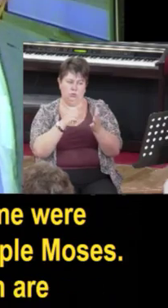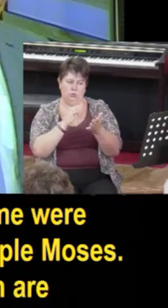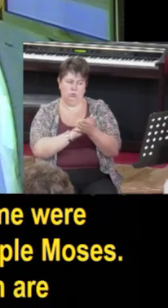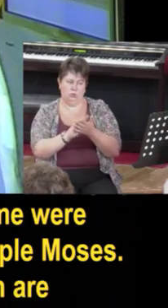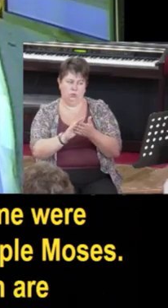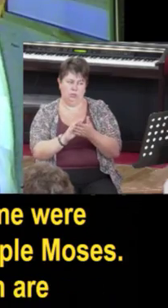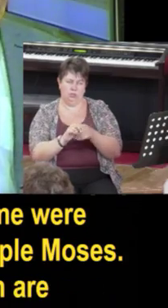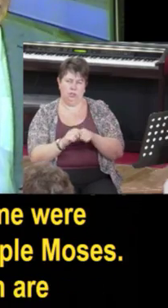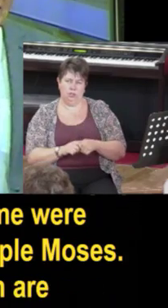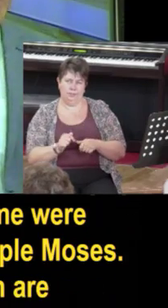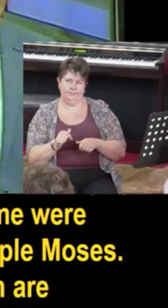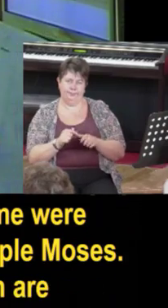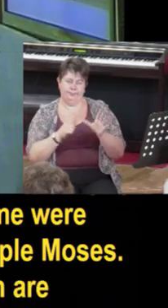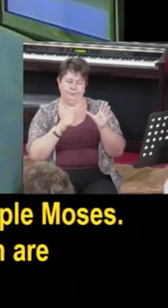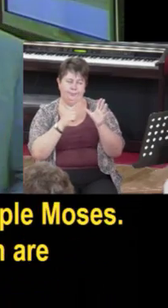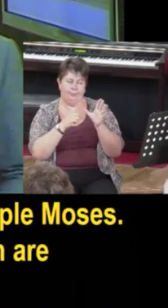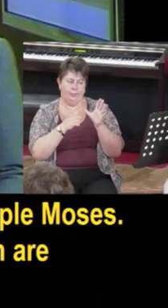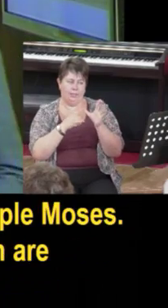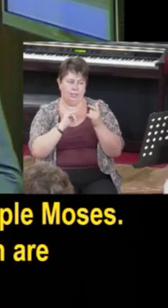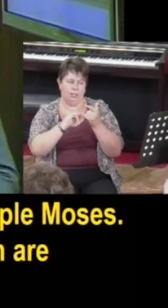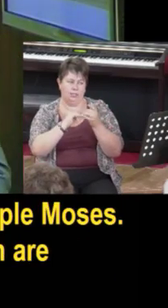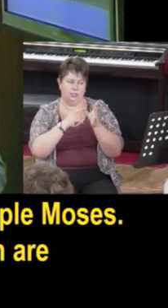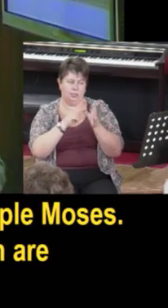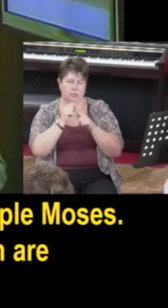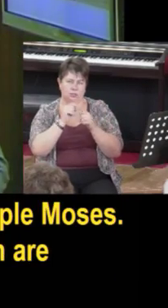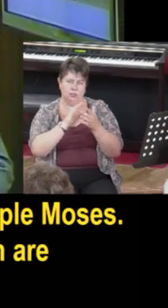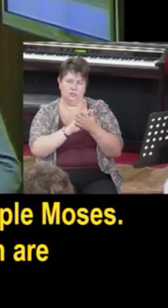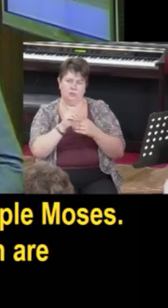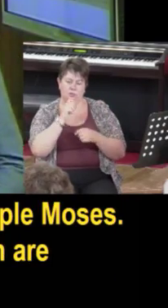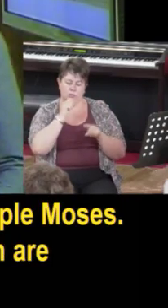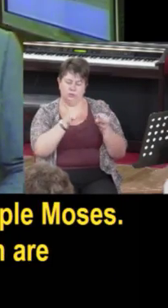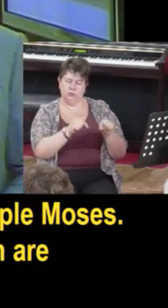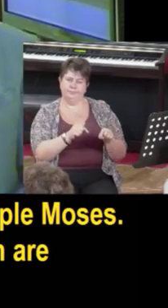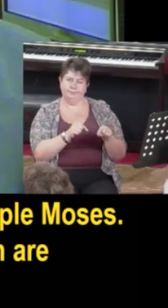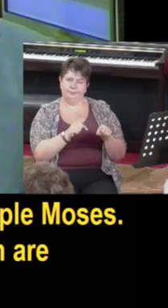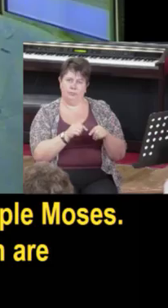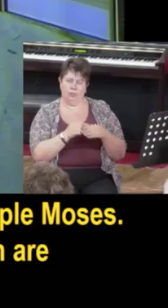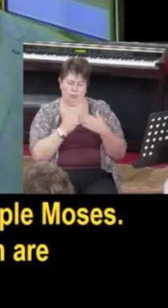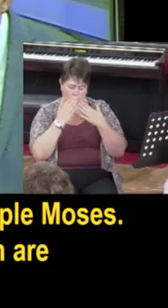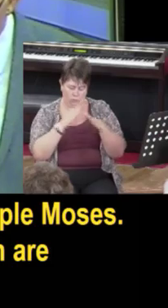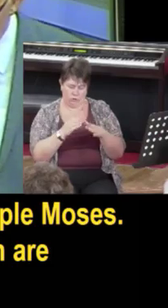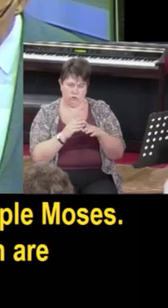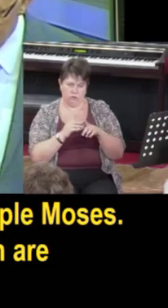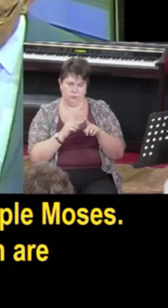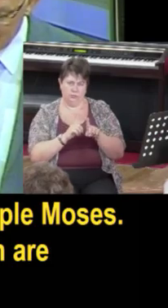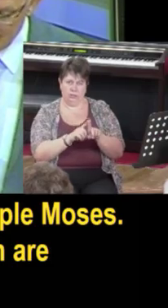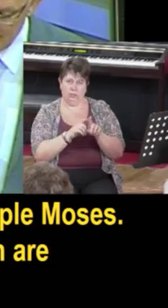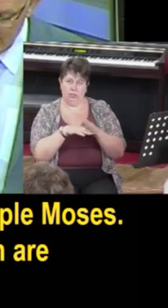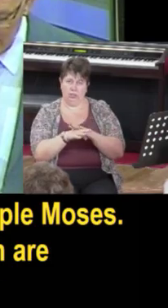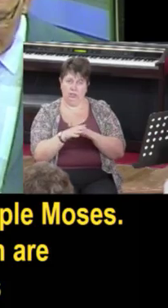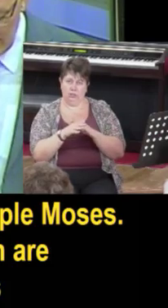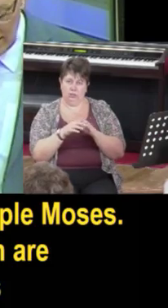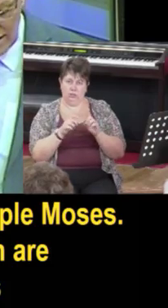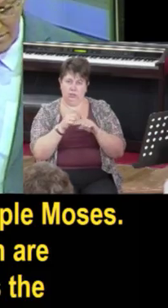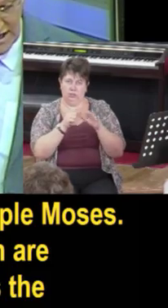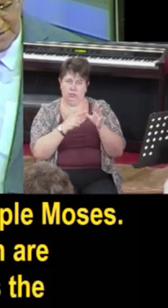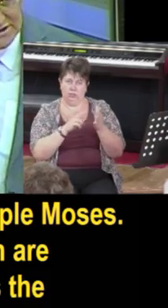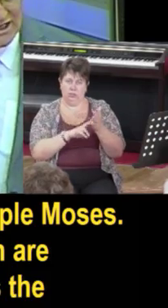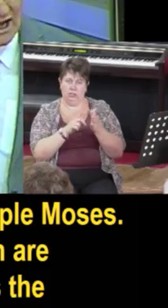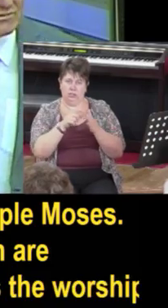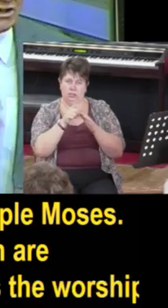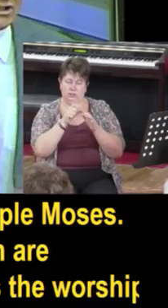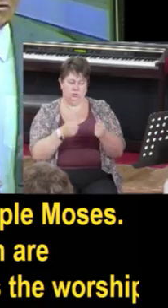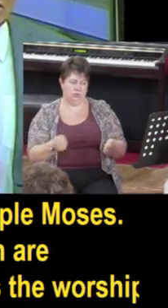Asaph. Asaph was the worship leader during the time of David's reign. Many